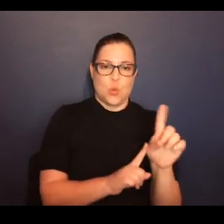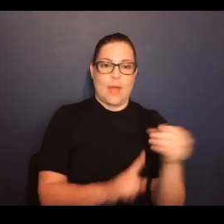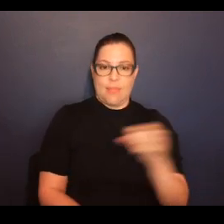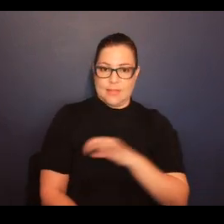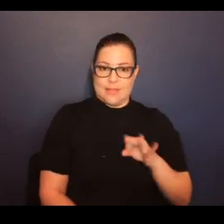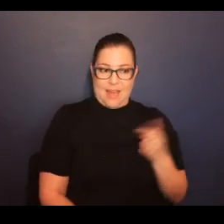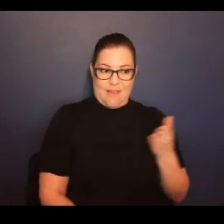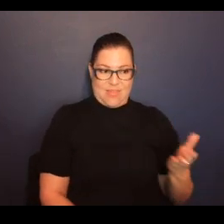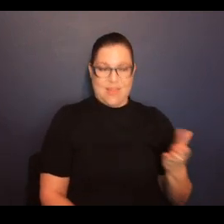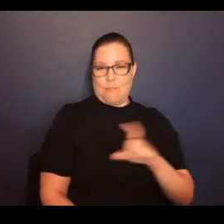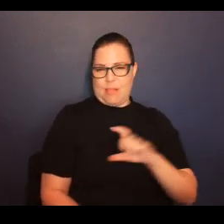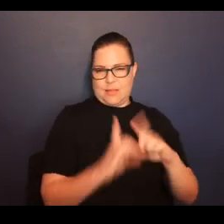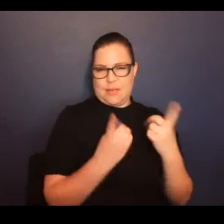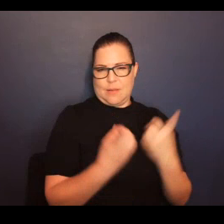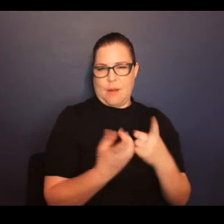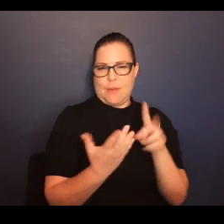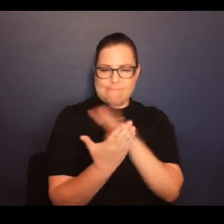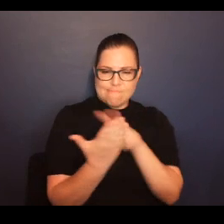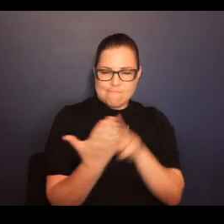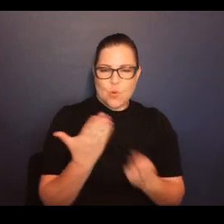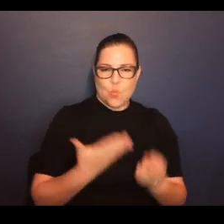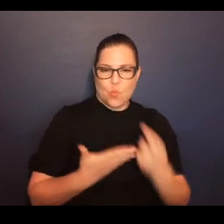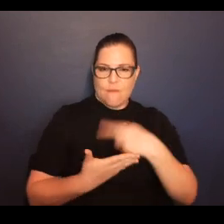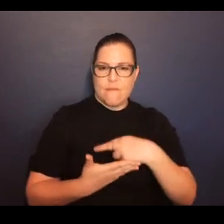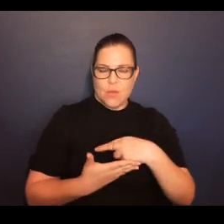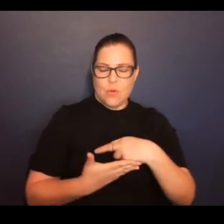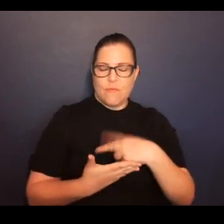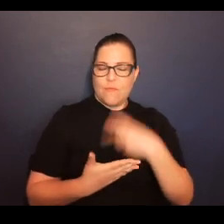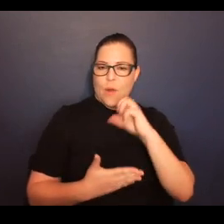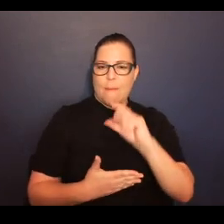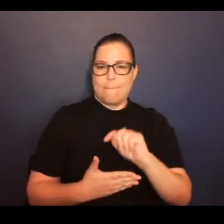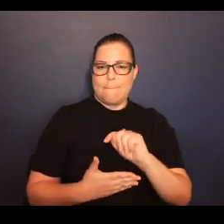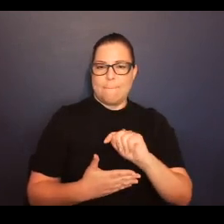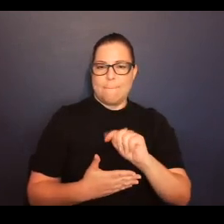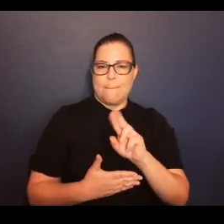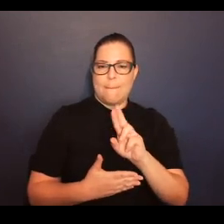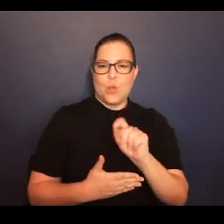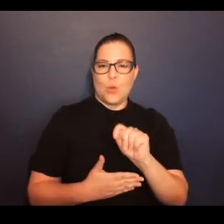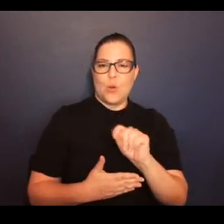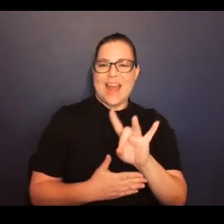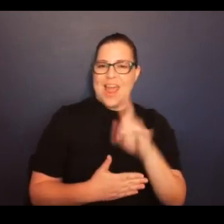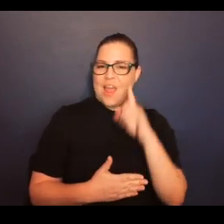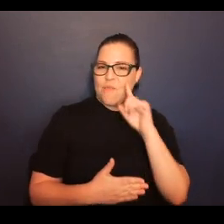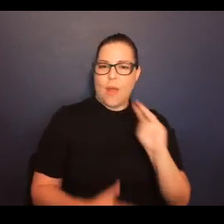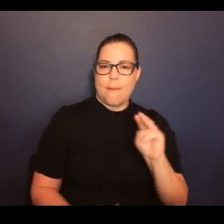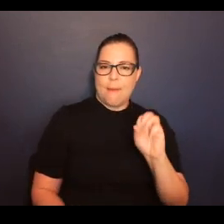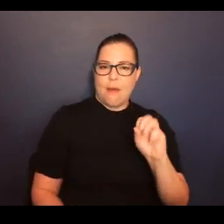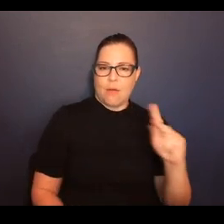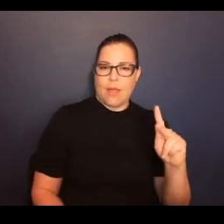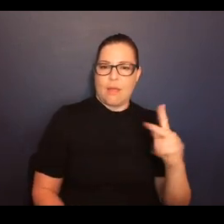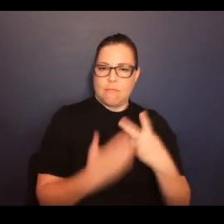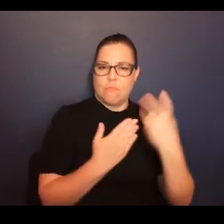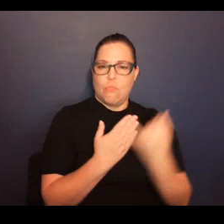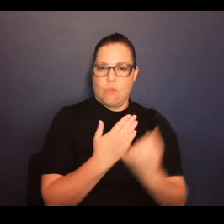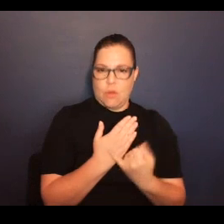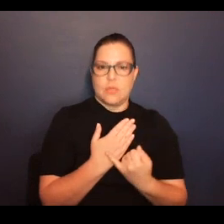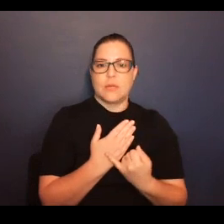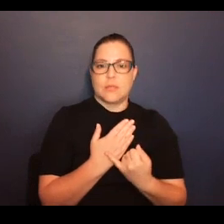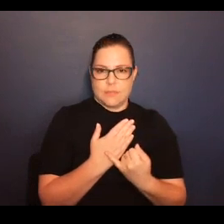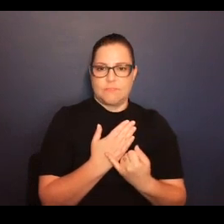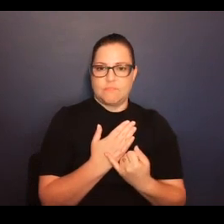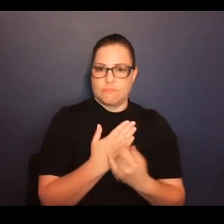department have reviewed the tenant build out unit 8 for the MLK project, and